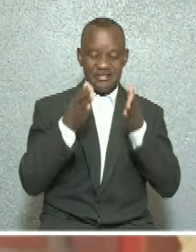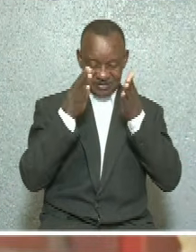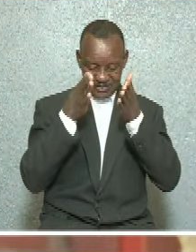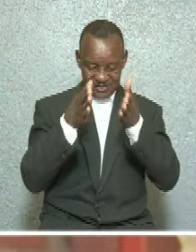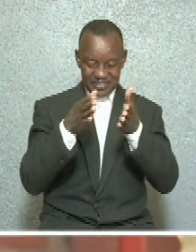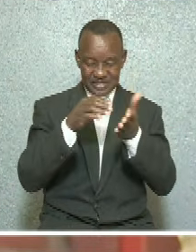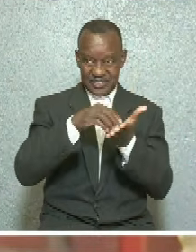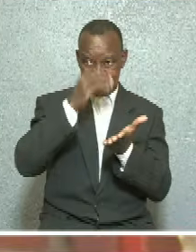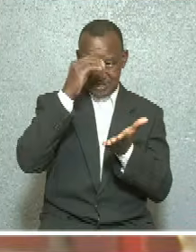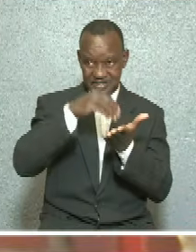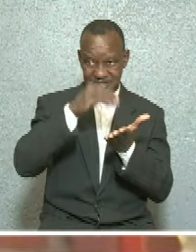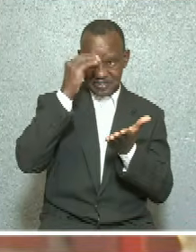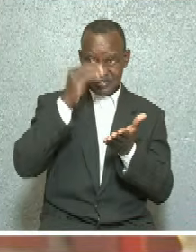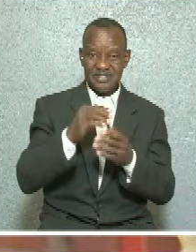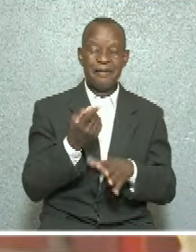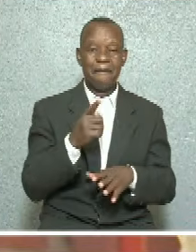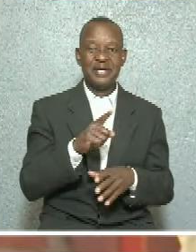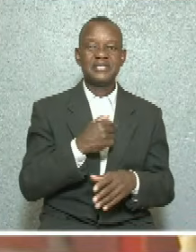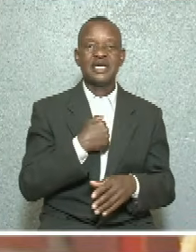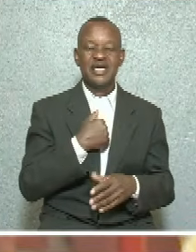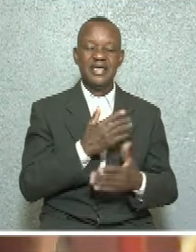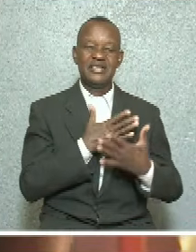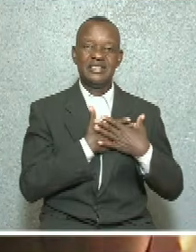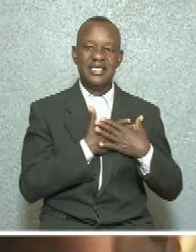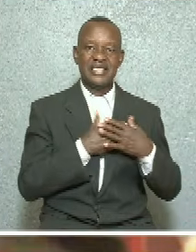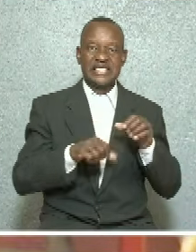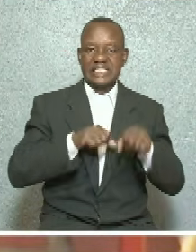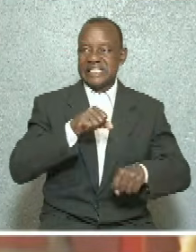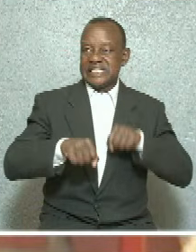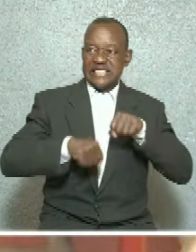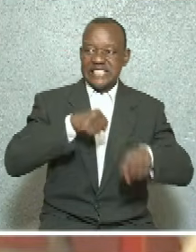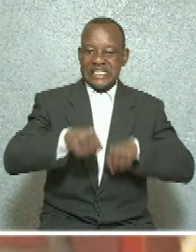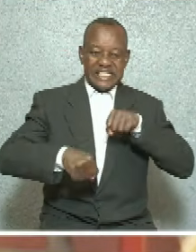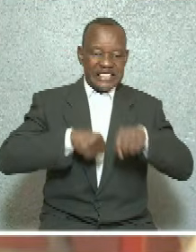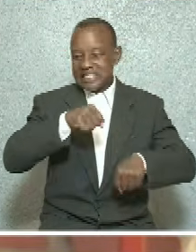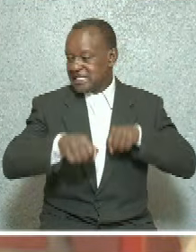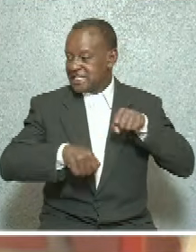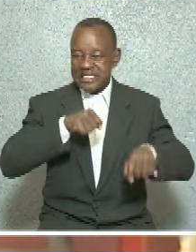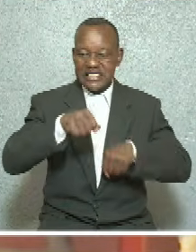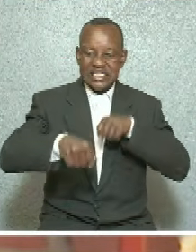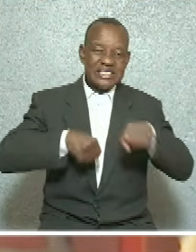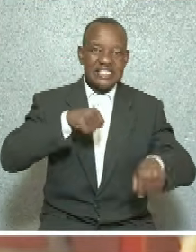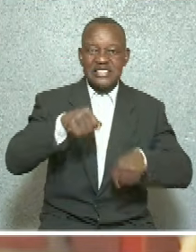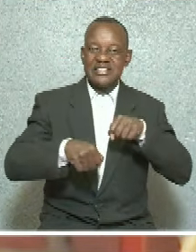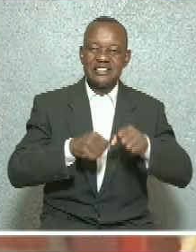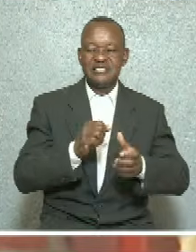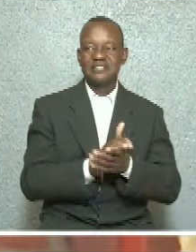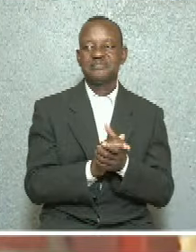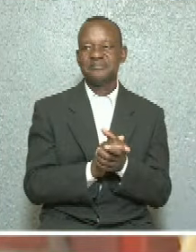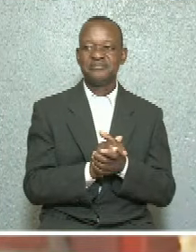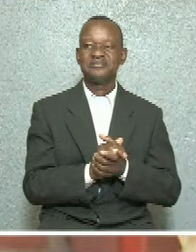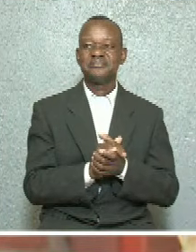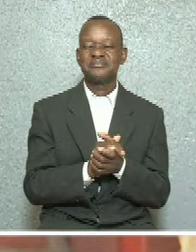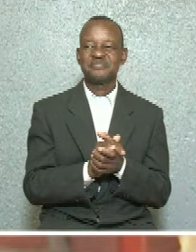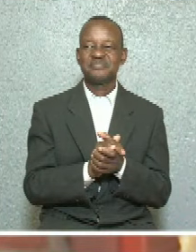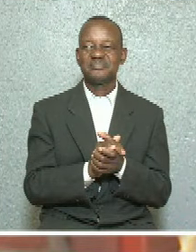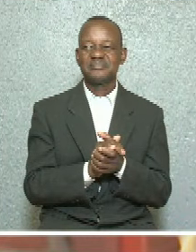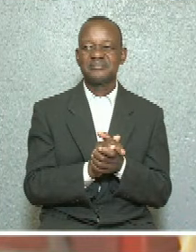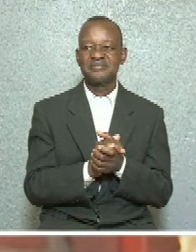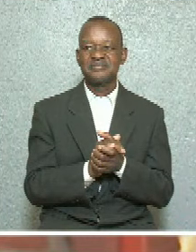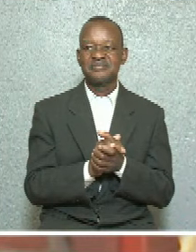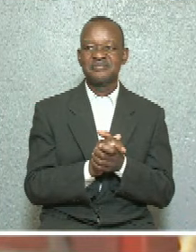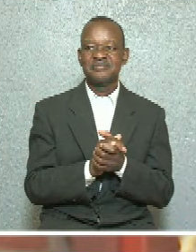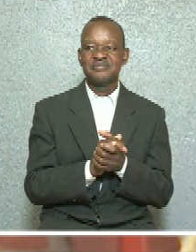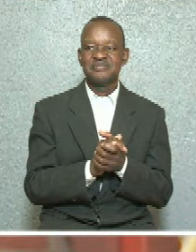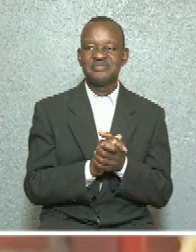cycling, and I was really good at it. I don't know if you can see under my dress, I've got quite long legs. So yes, I broke